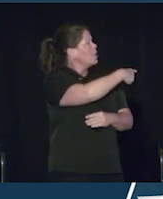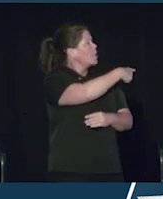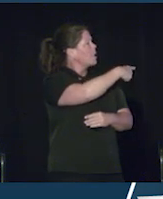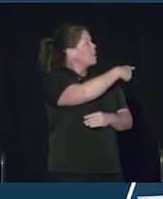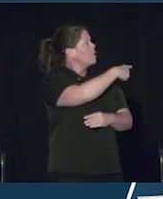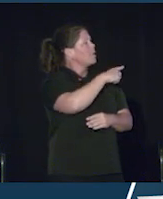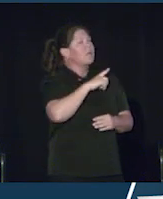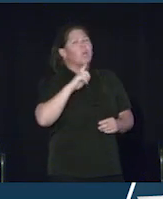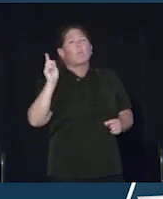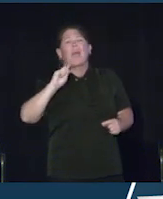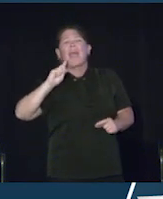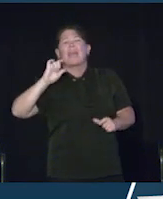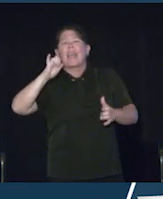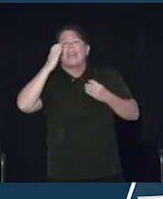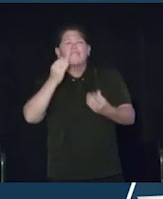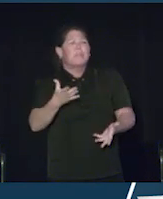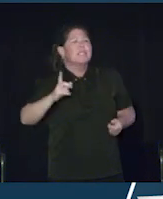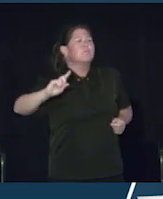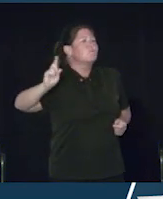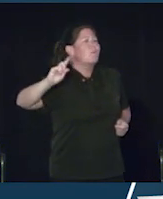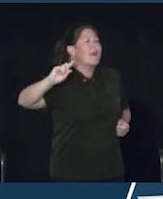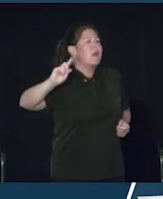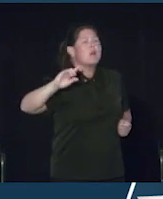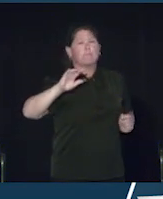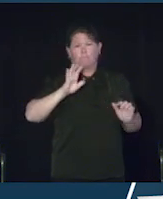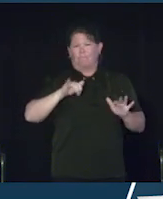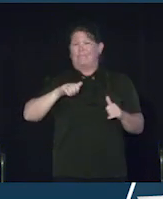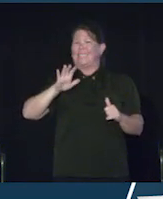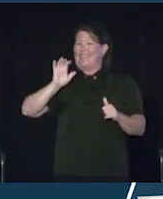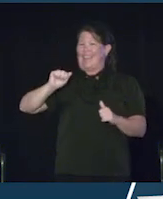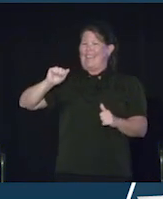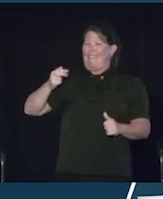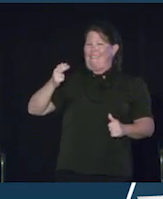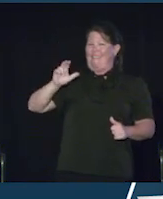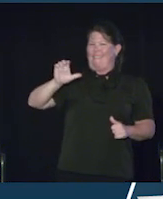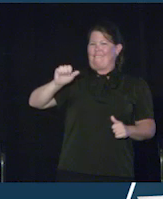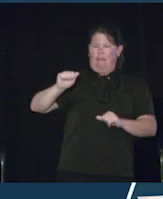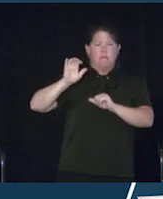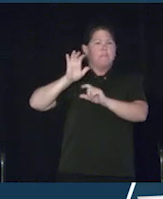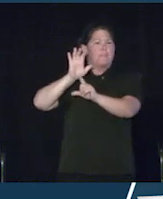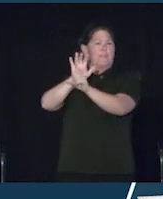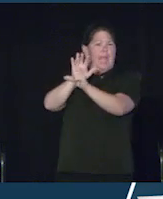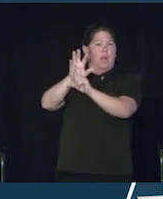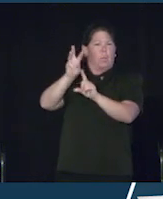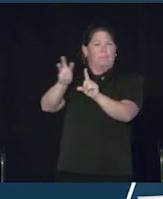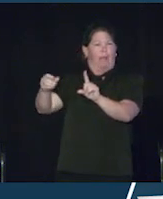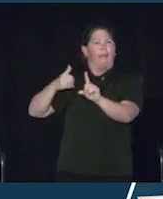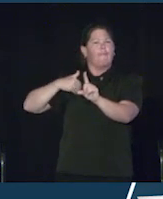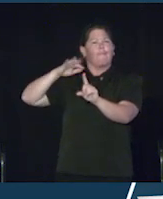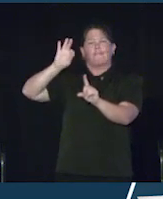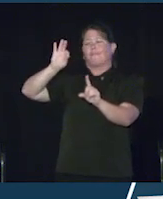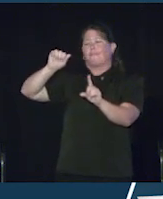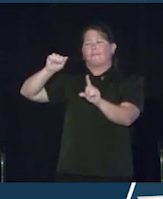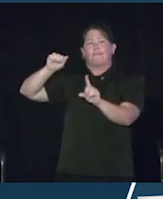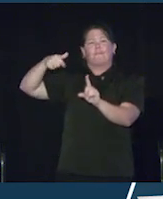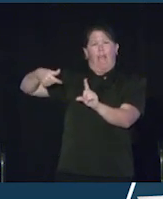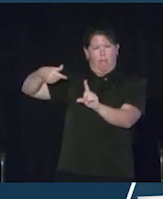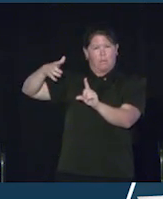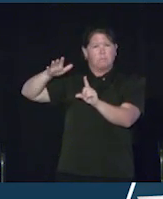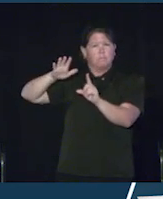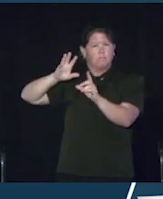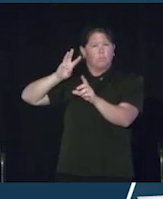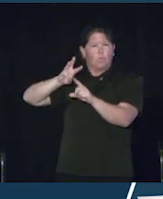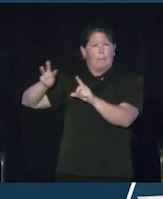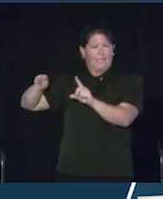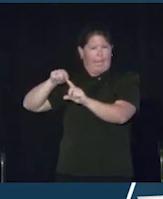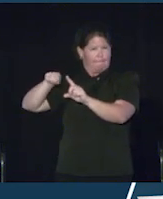The best source would be through the Agency for Healthcare Administration's website. They have the frequently asked questions page.